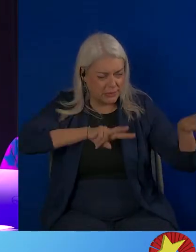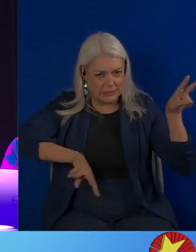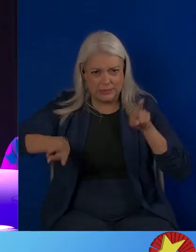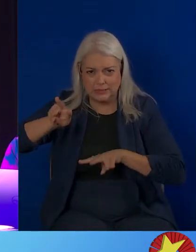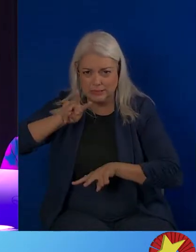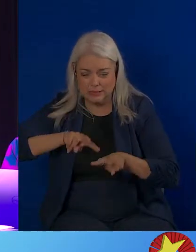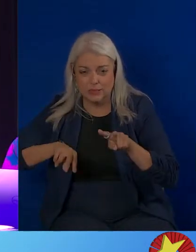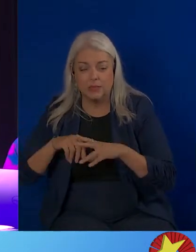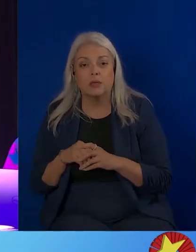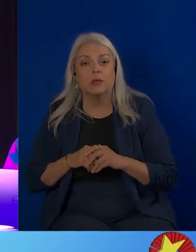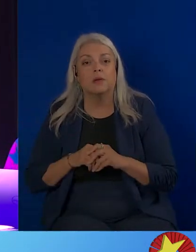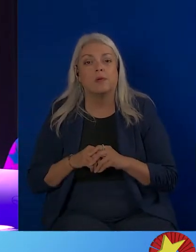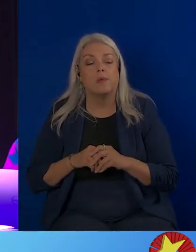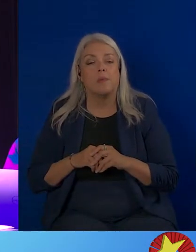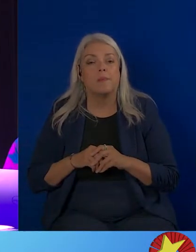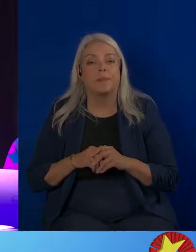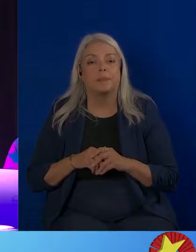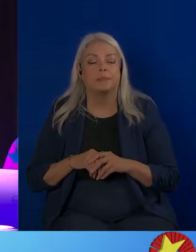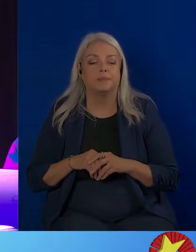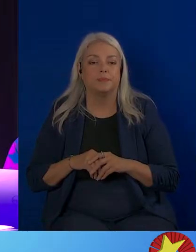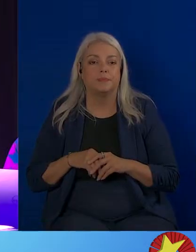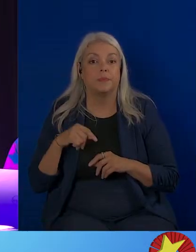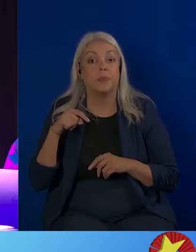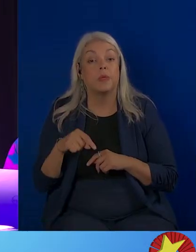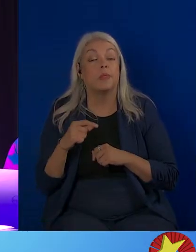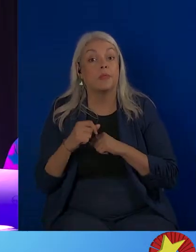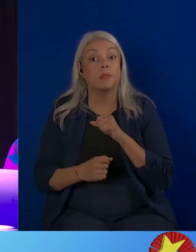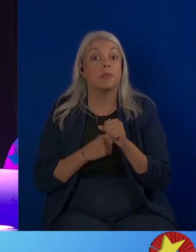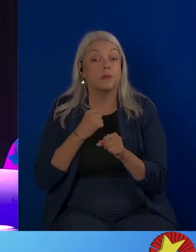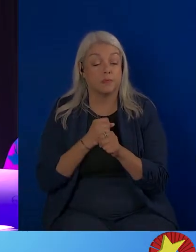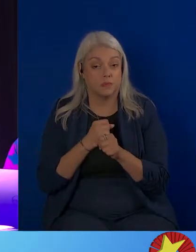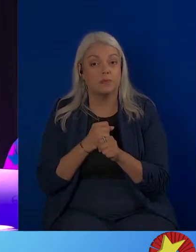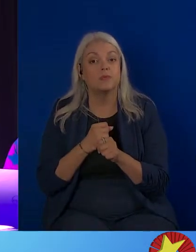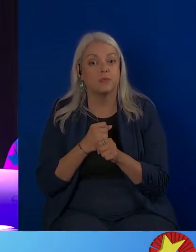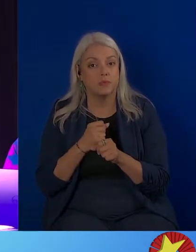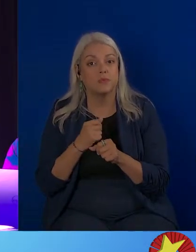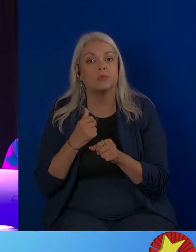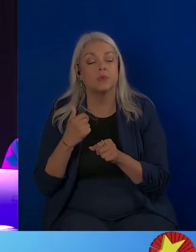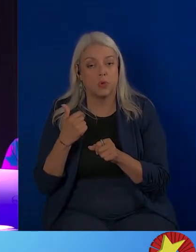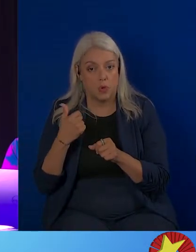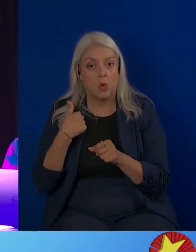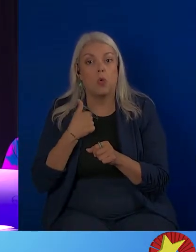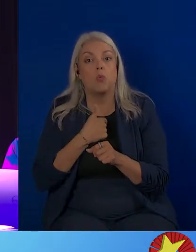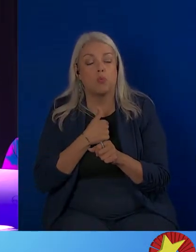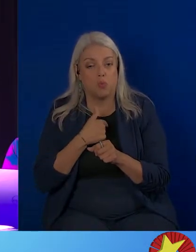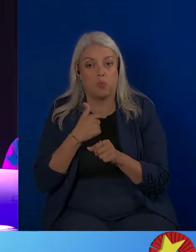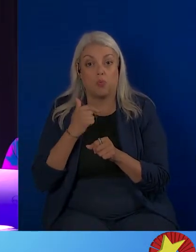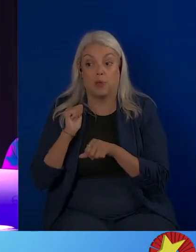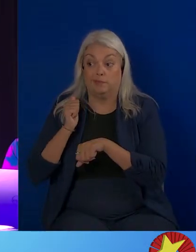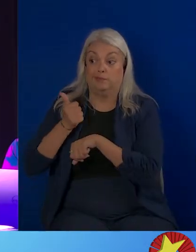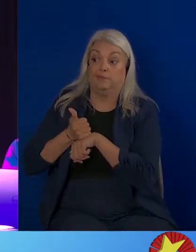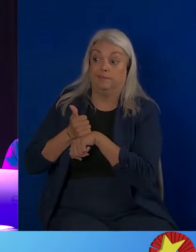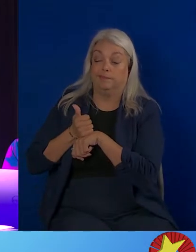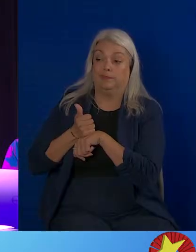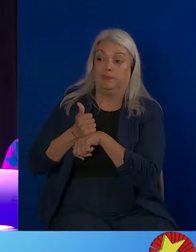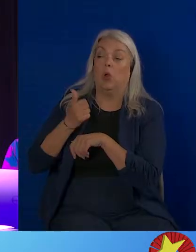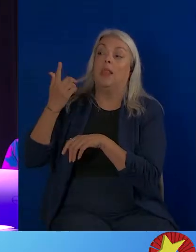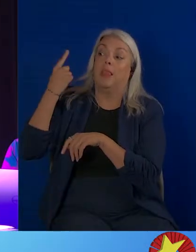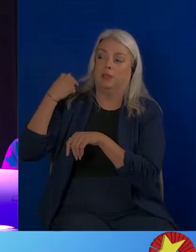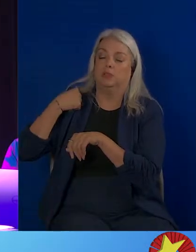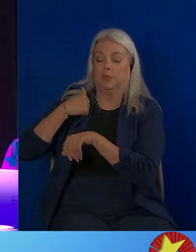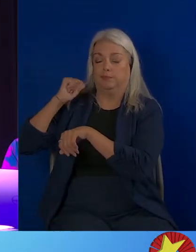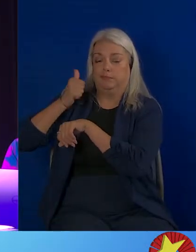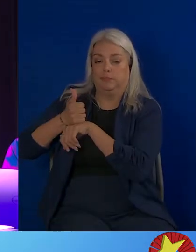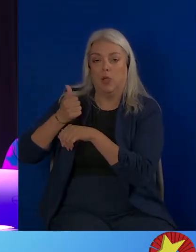carried over into this year a lot of the cost reduction measures that we implemented last year. And